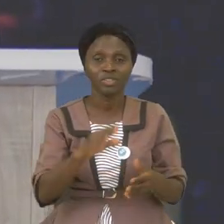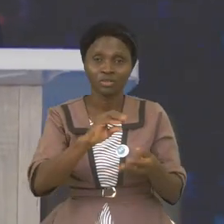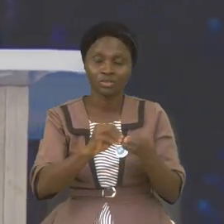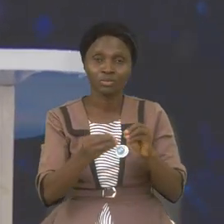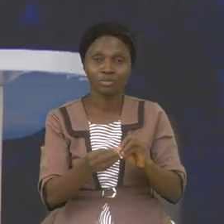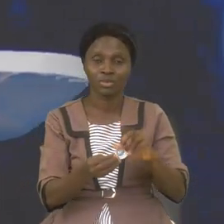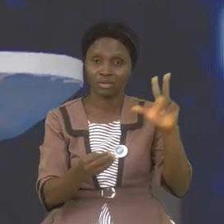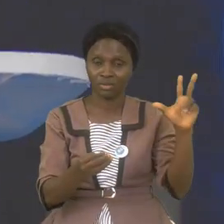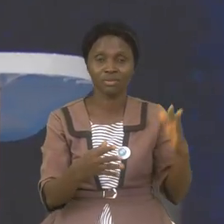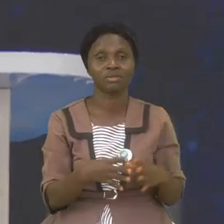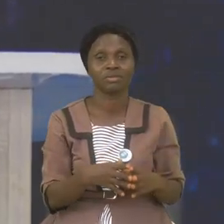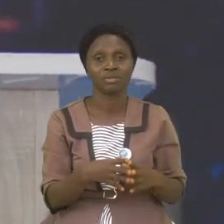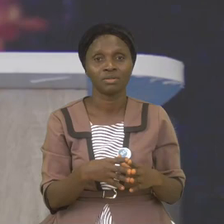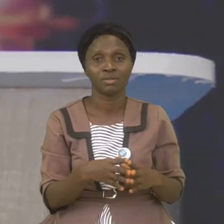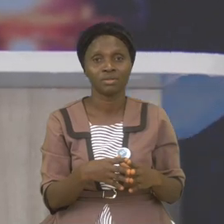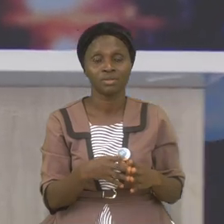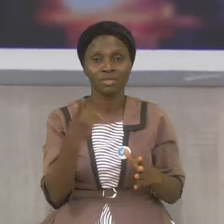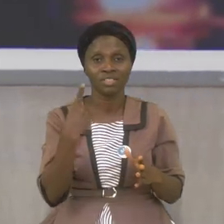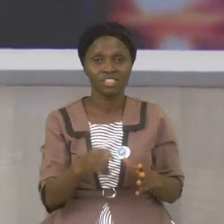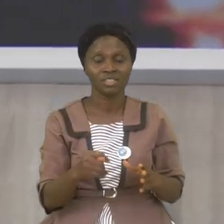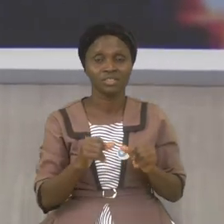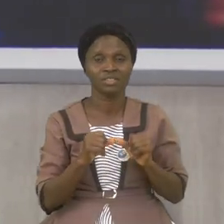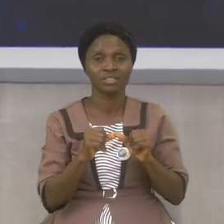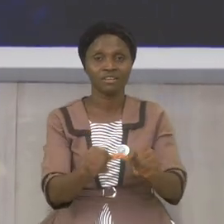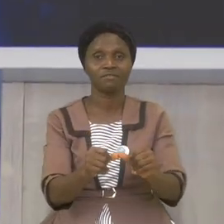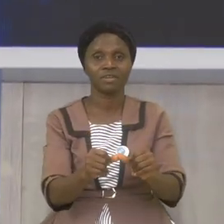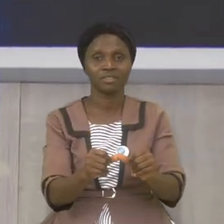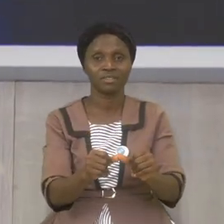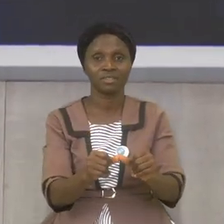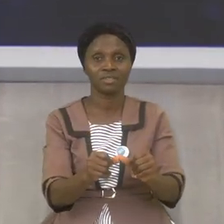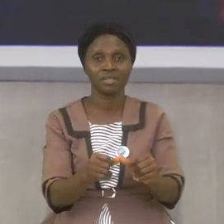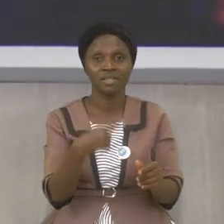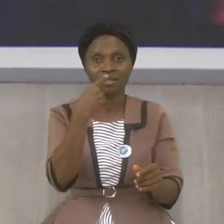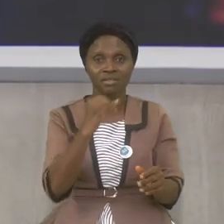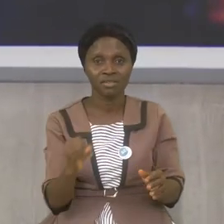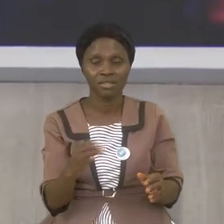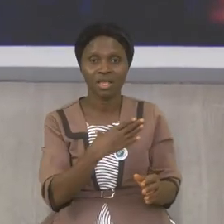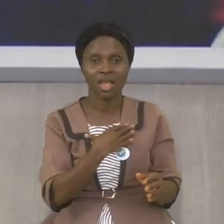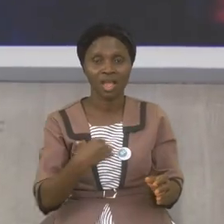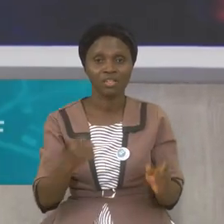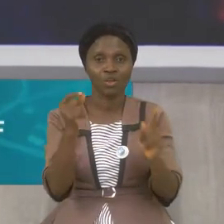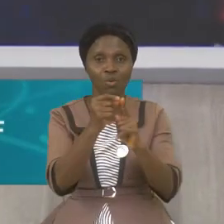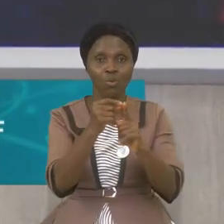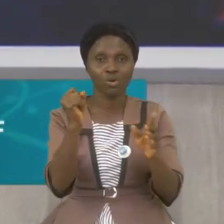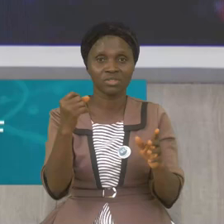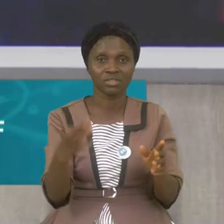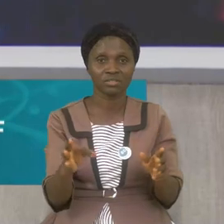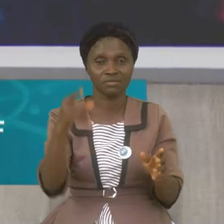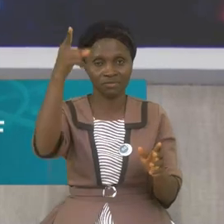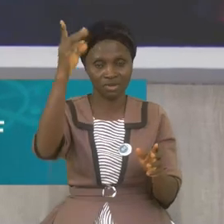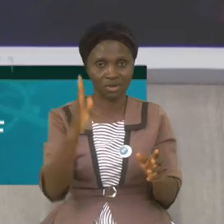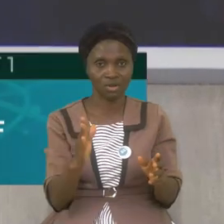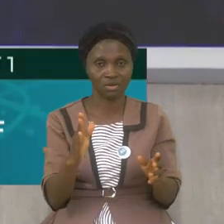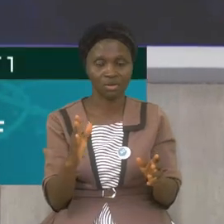three, the steadfast sayings and words of God for